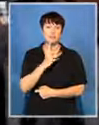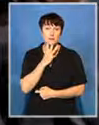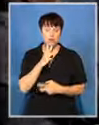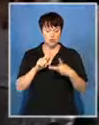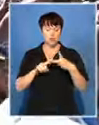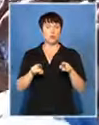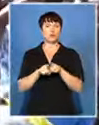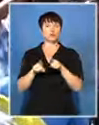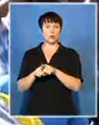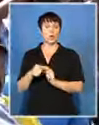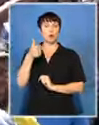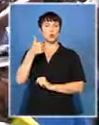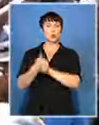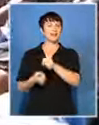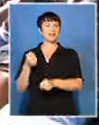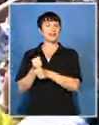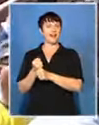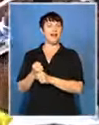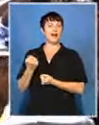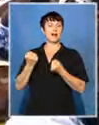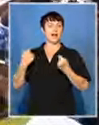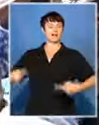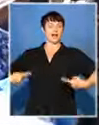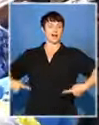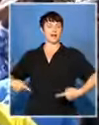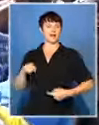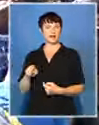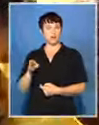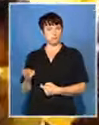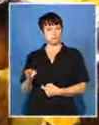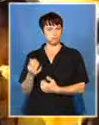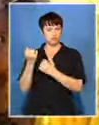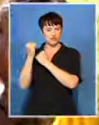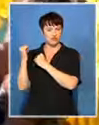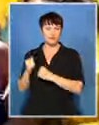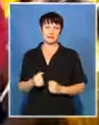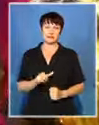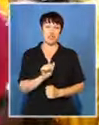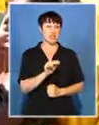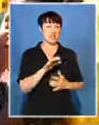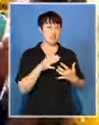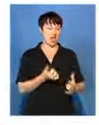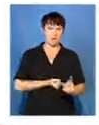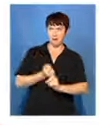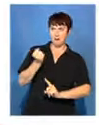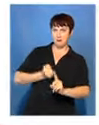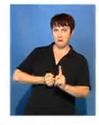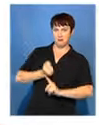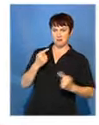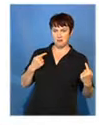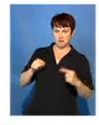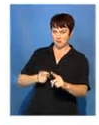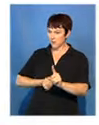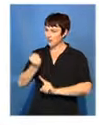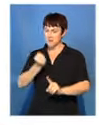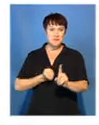It's here where ANC president took his mobilization campaign. Amid an excited crowd, he interacted with